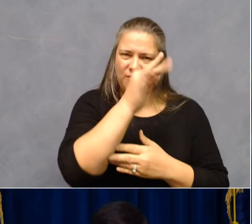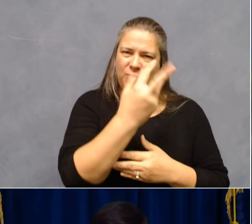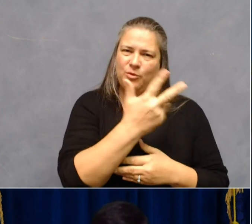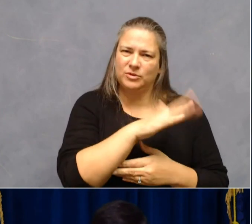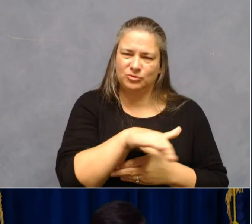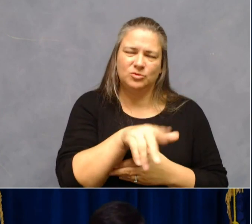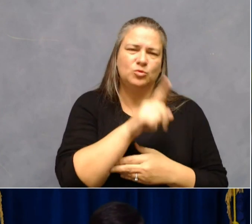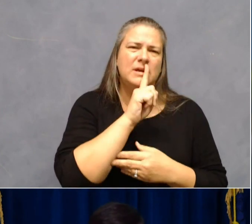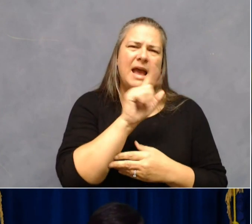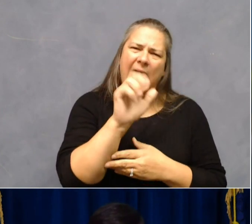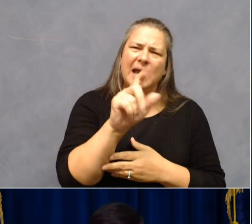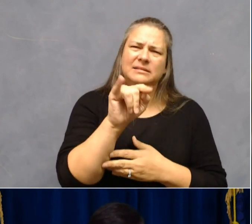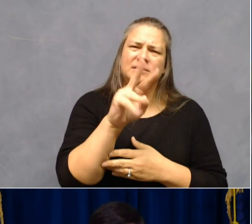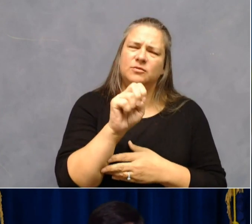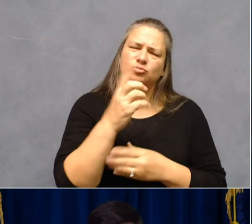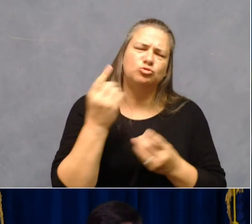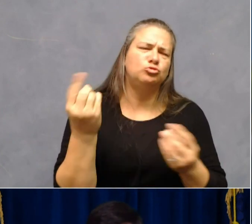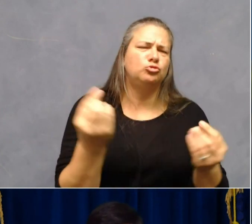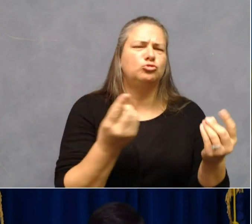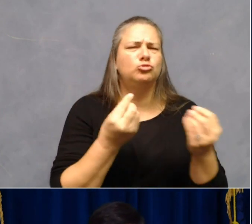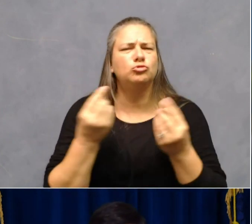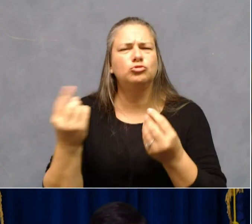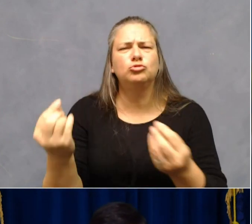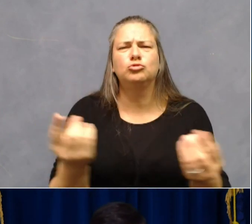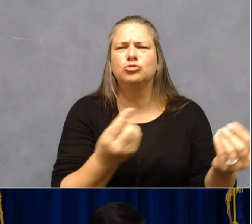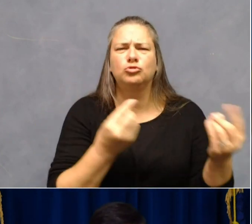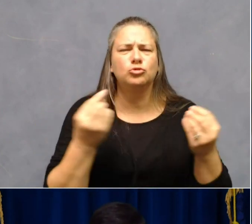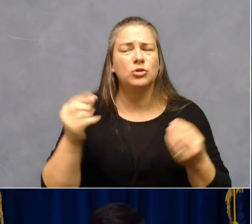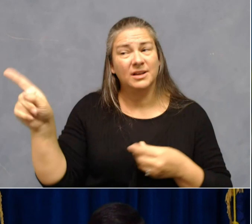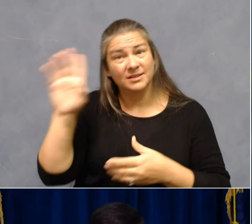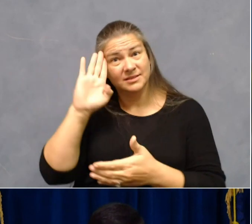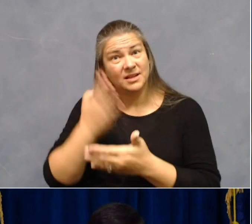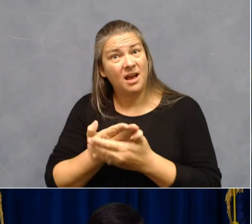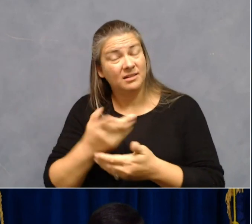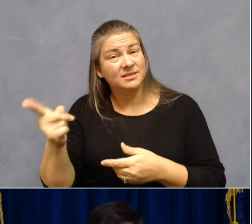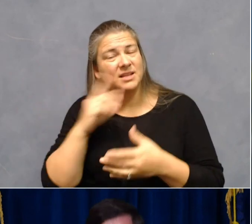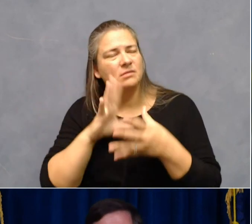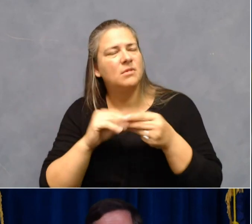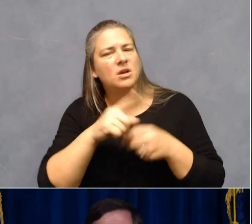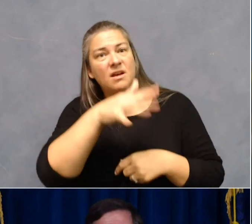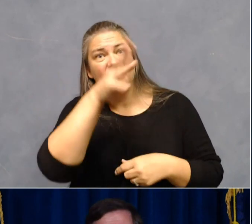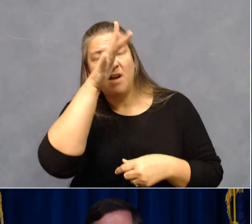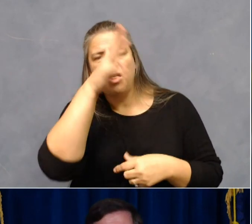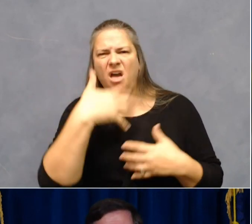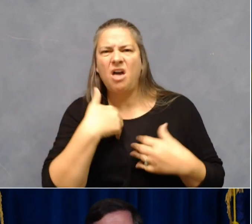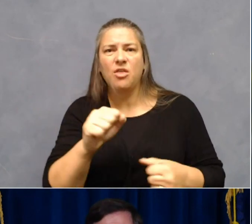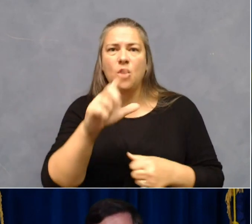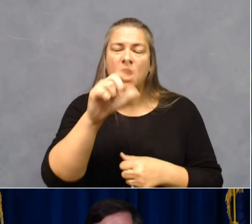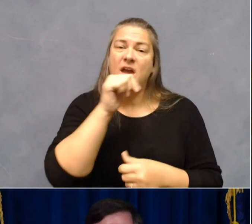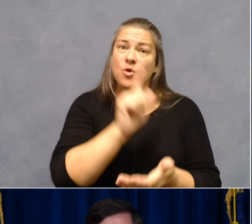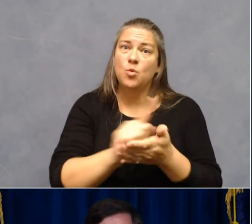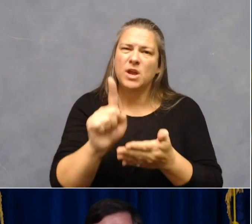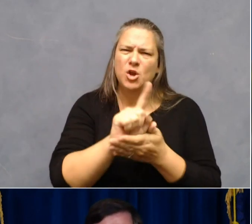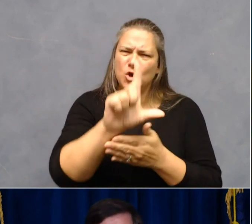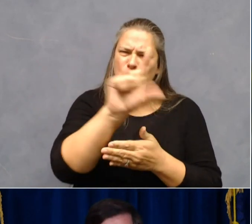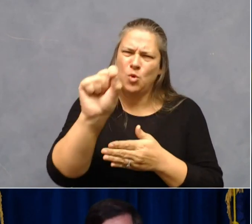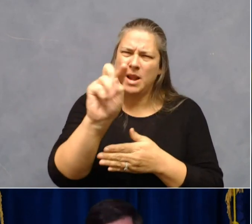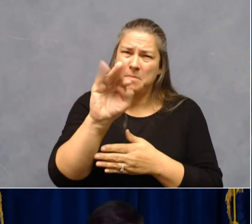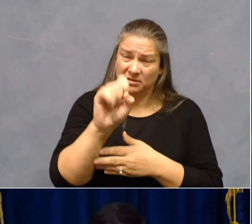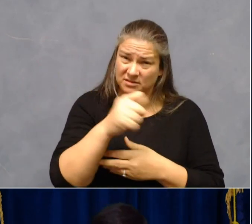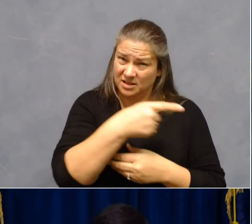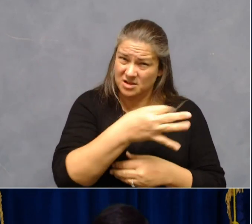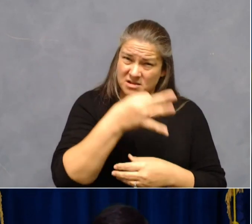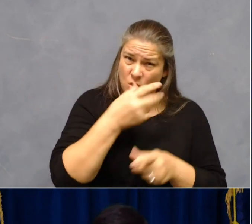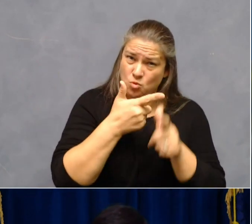active lifestyle. His son shared his father was incredibly healthy, running 20 miles a week. How many of y'all are running 20 miles a